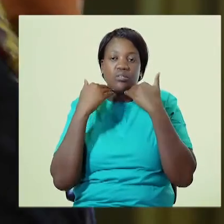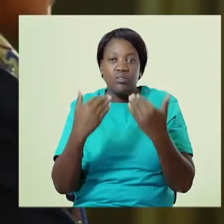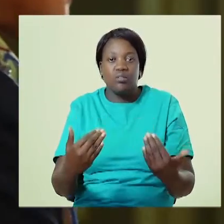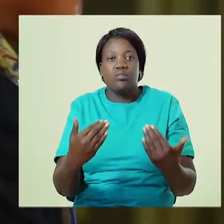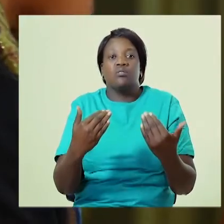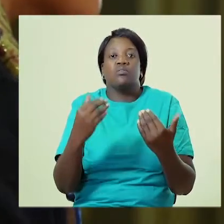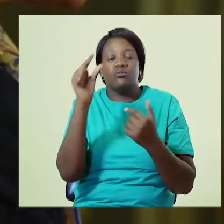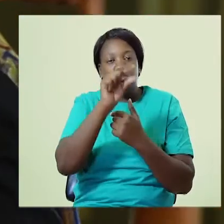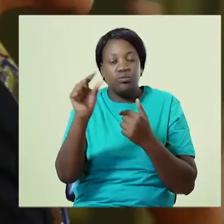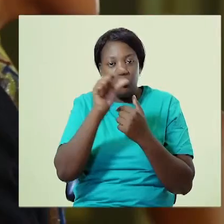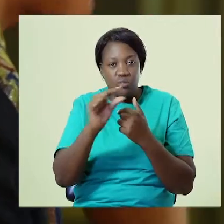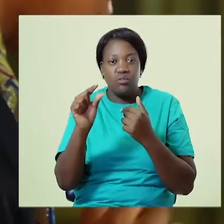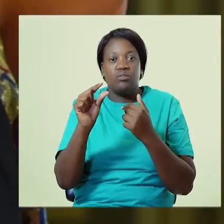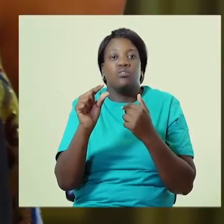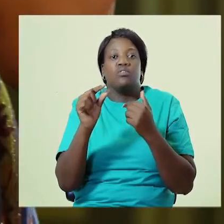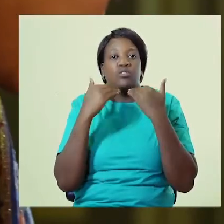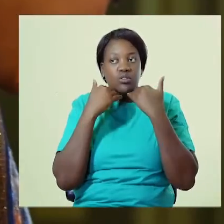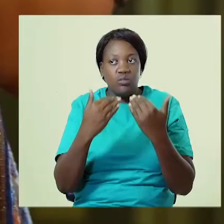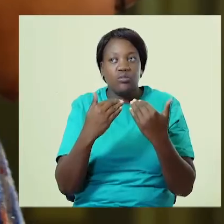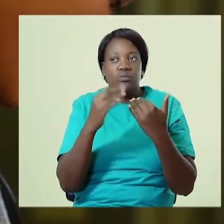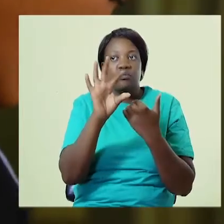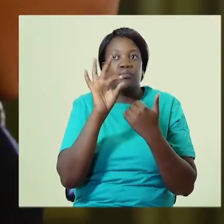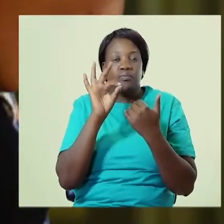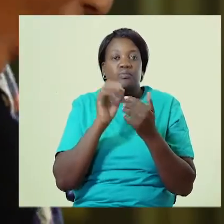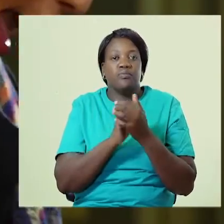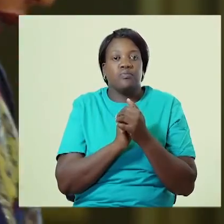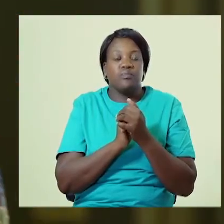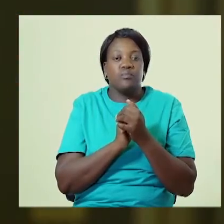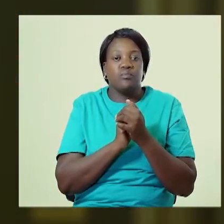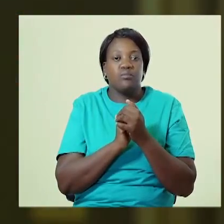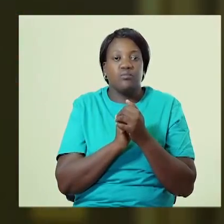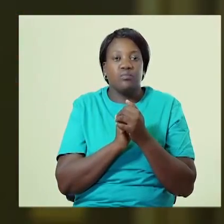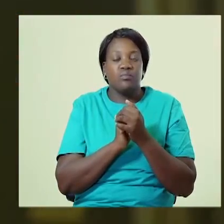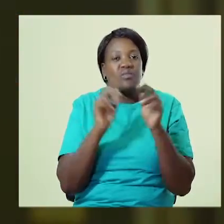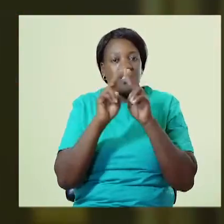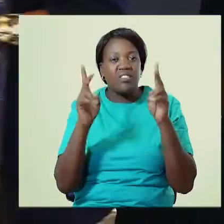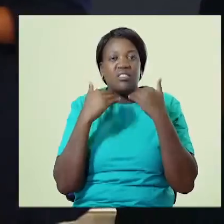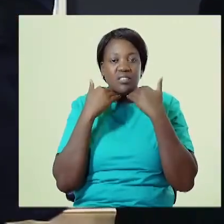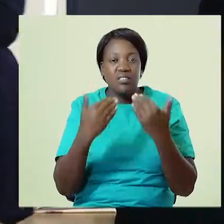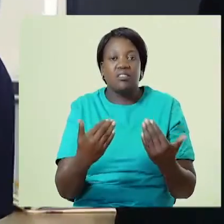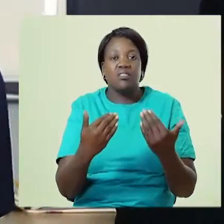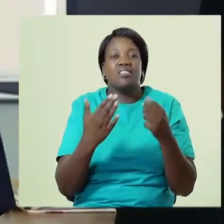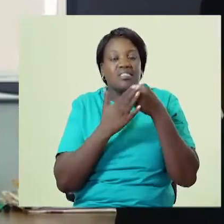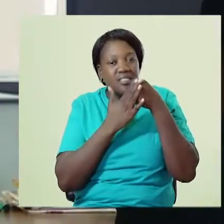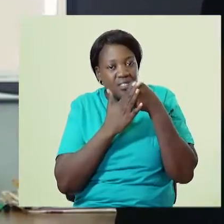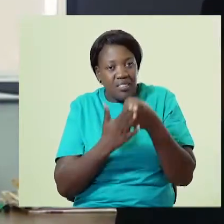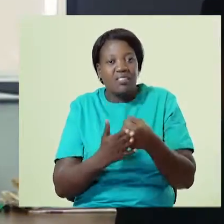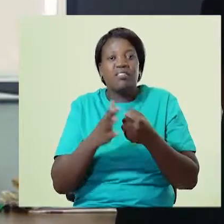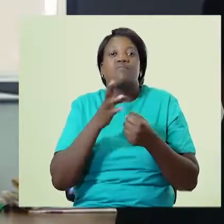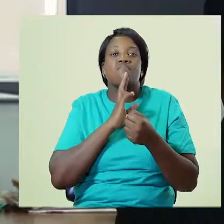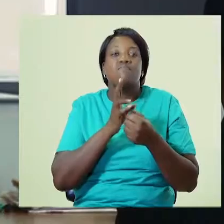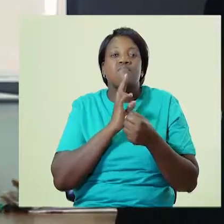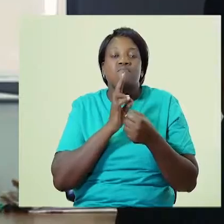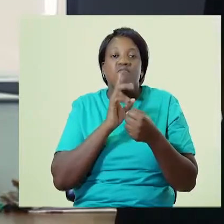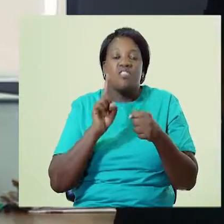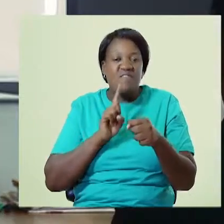ensure listening out for specific information. And very importantly, try to answer during